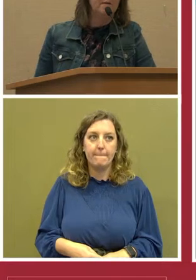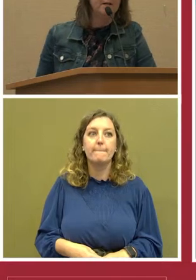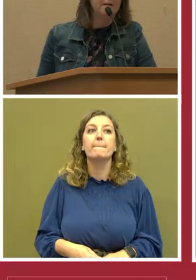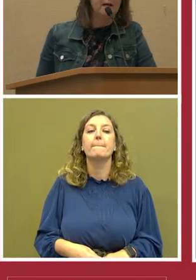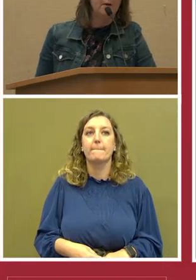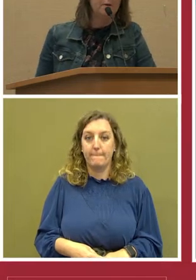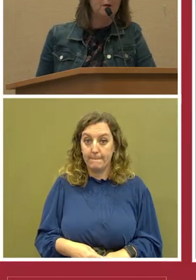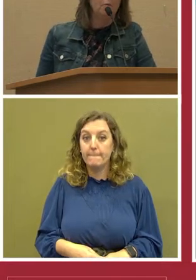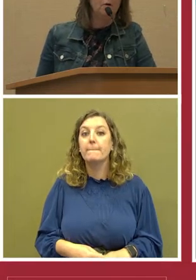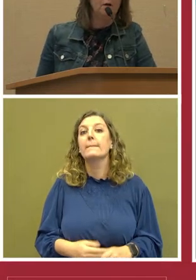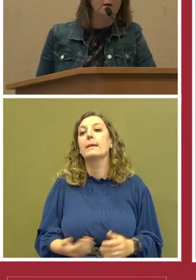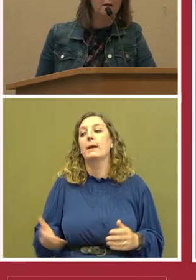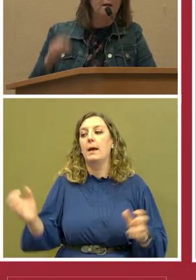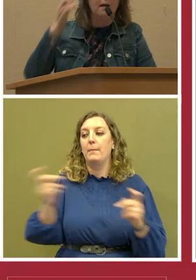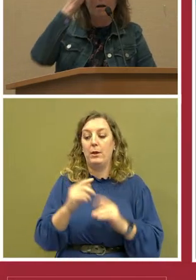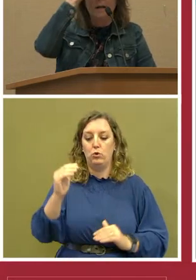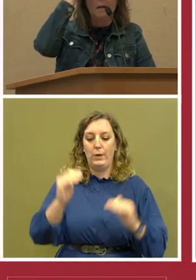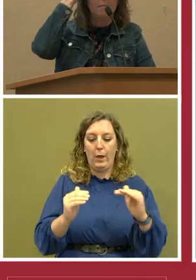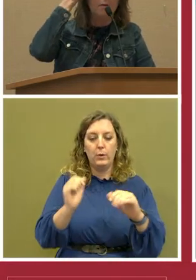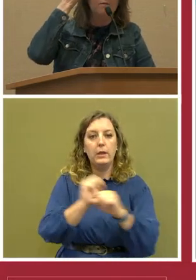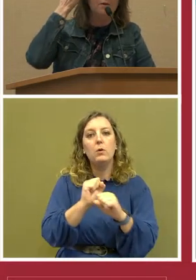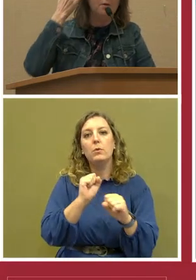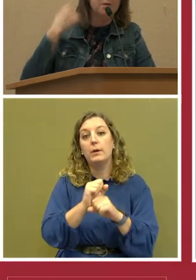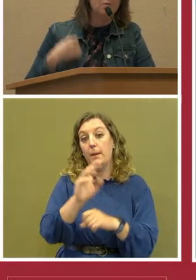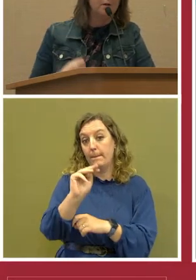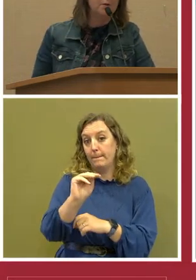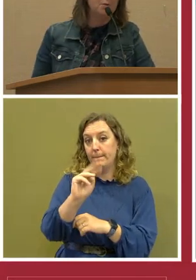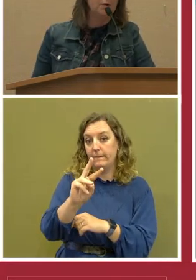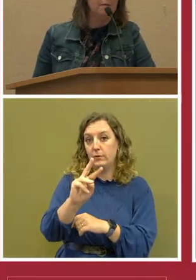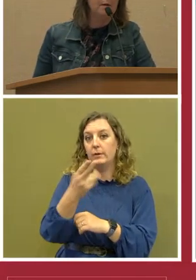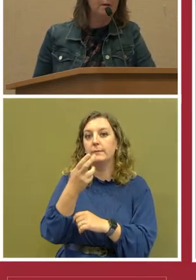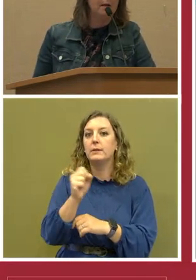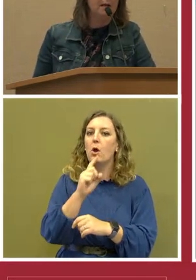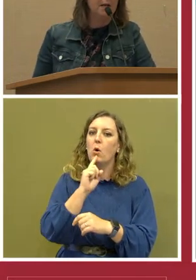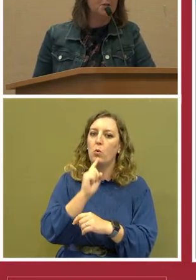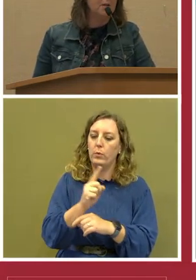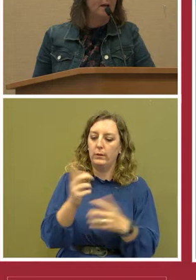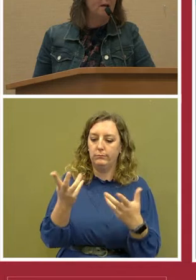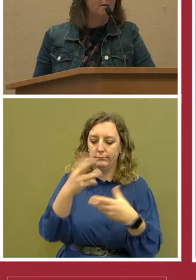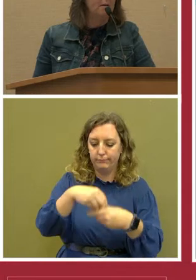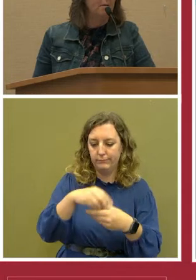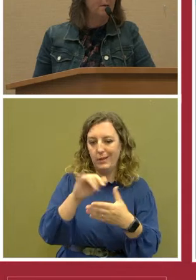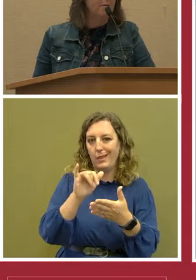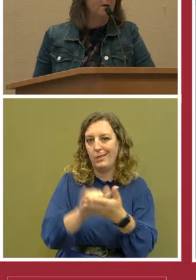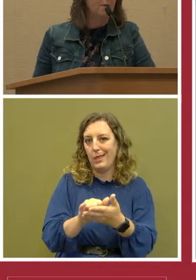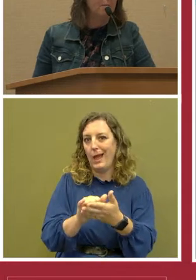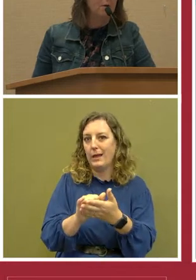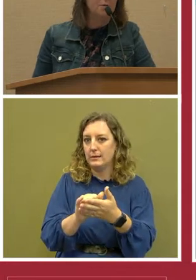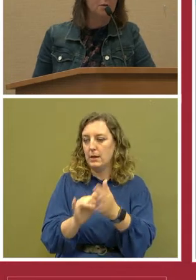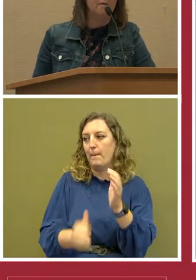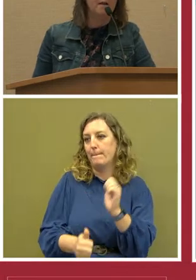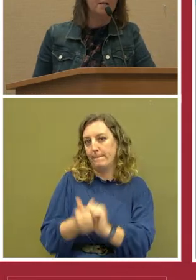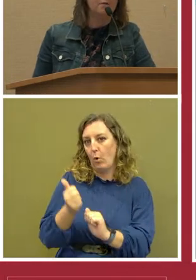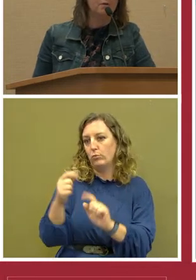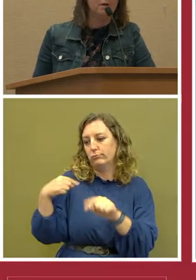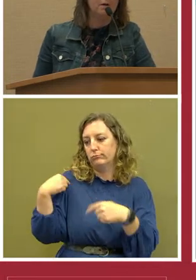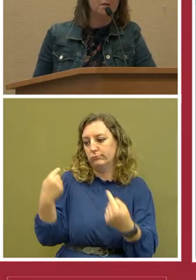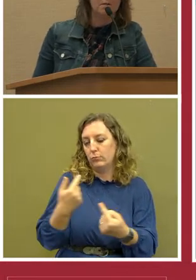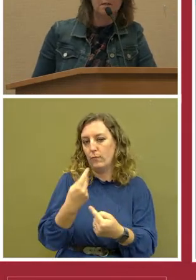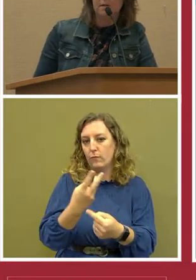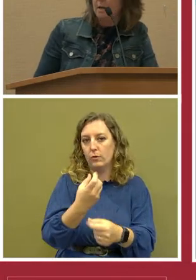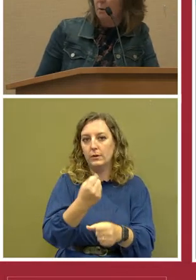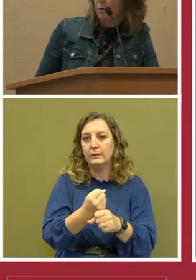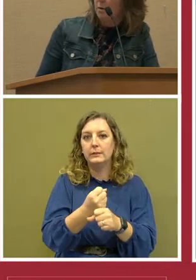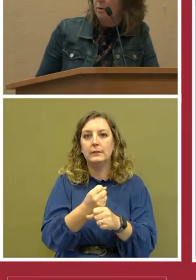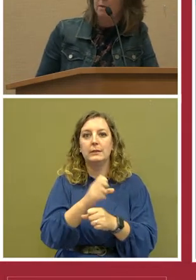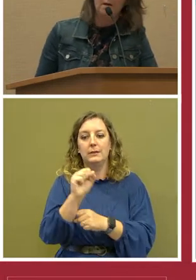So again, back to the equity work. Again, Mountain View is the one who's really been engaged in that by far the most over the last few years,